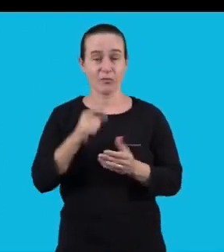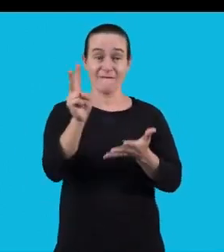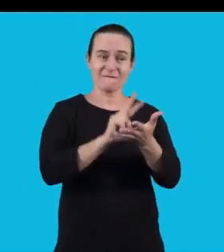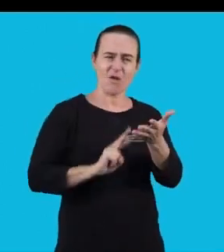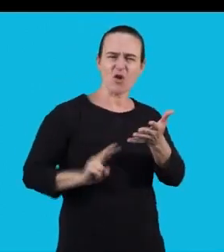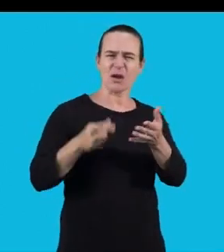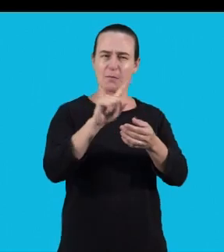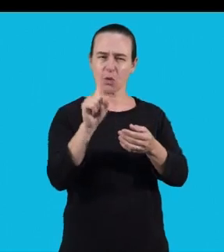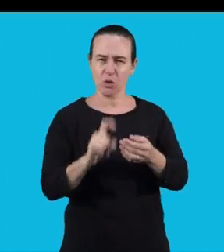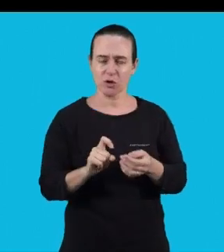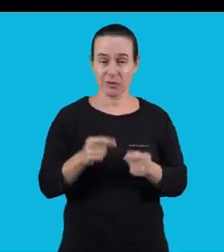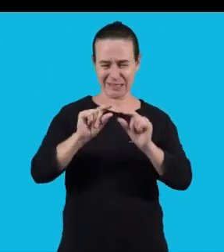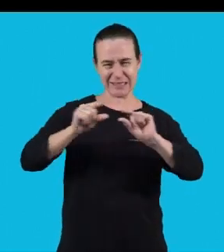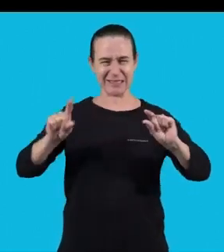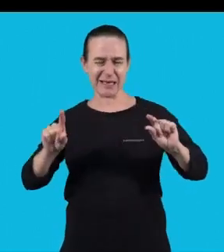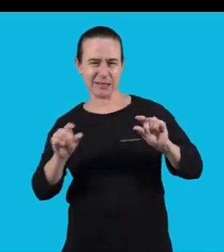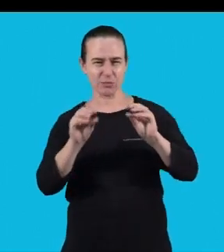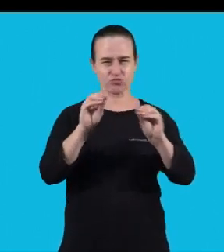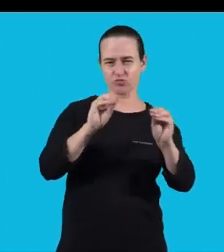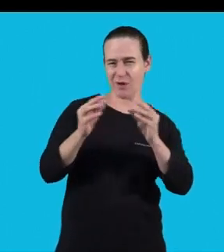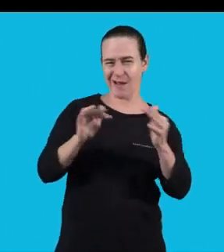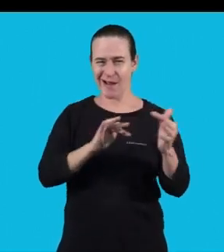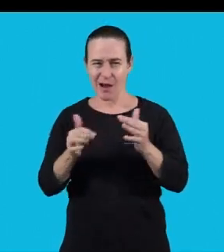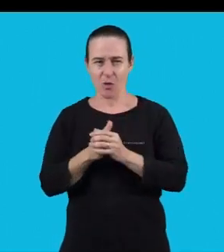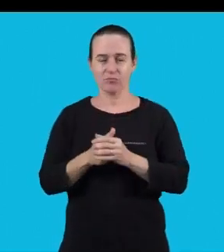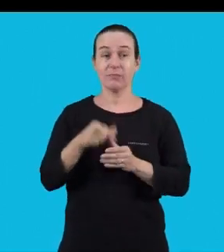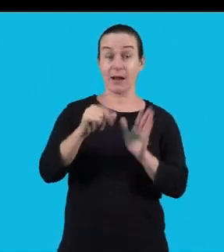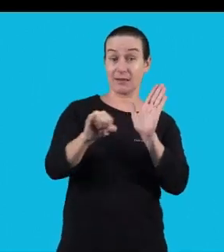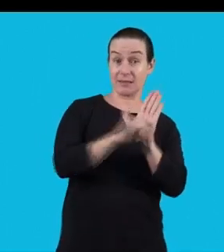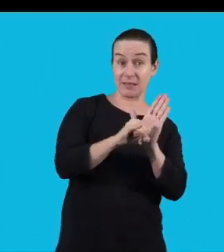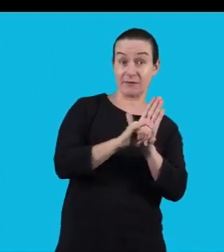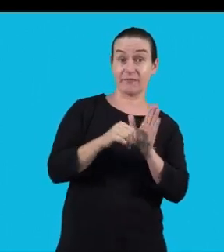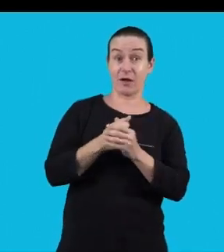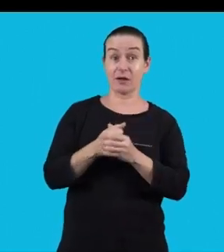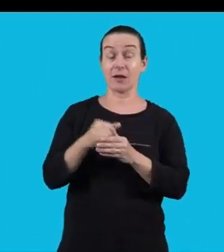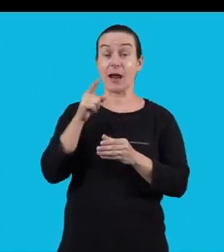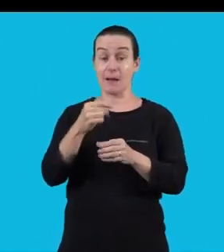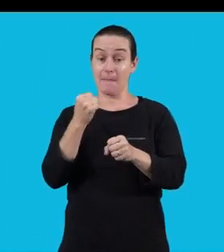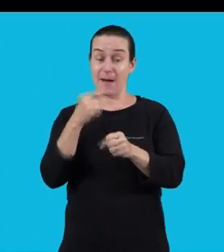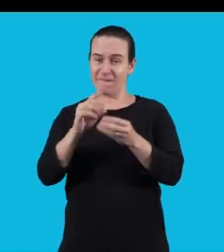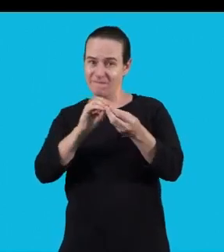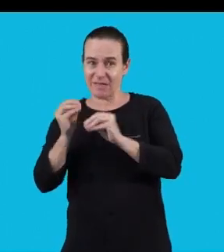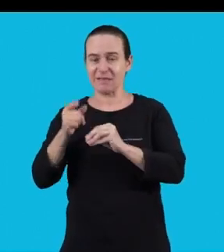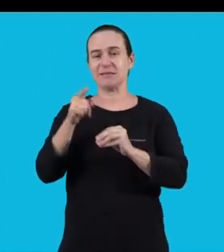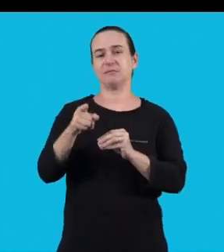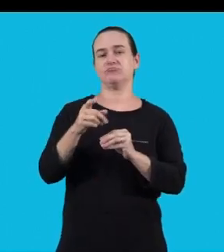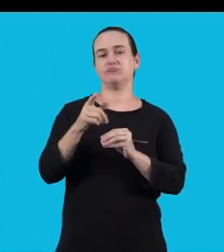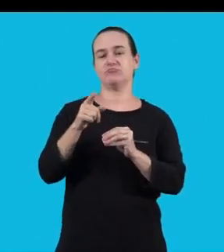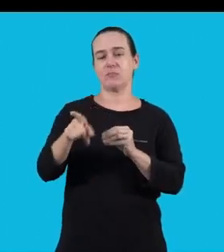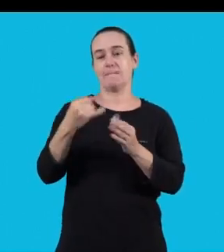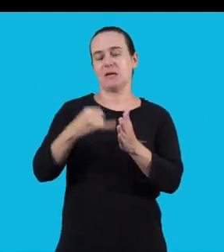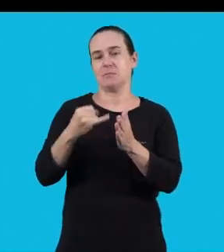questions, sentence construction and synthesis, identifying and correcting language usage